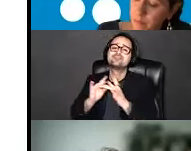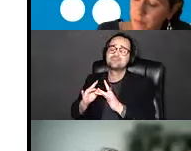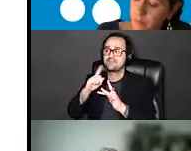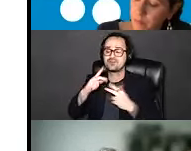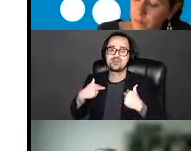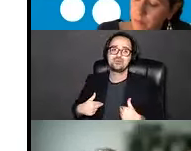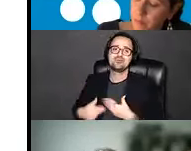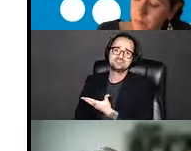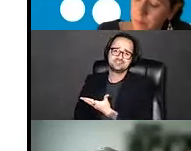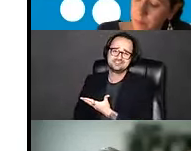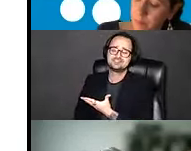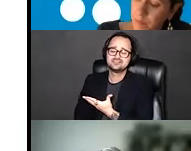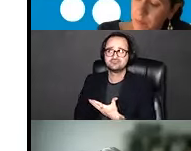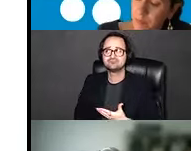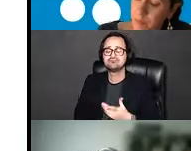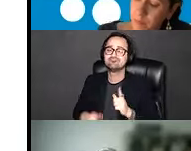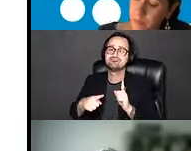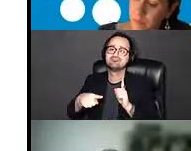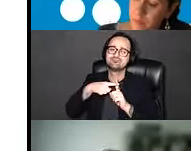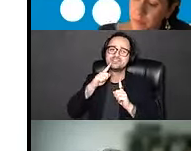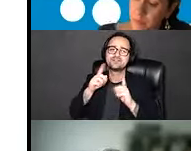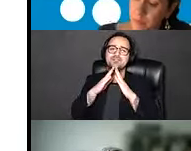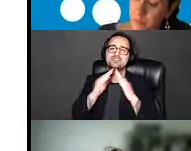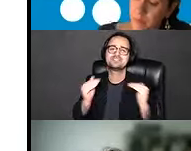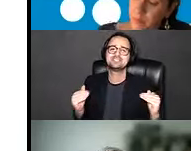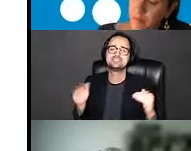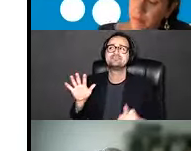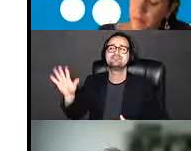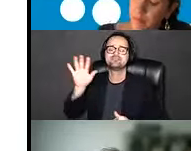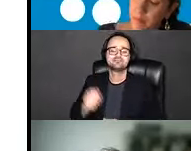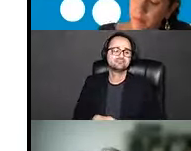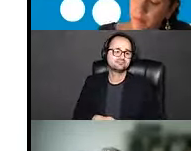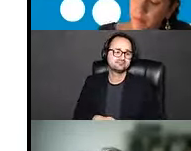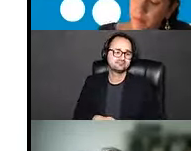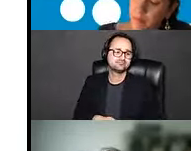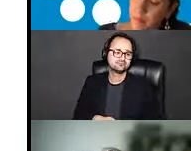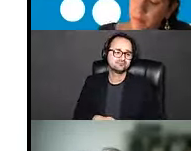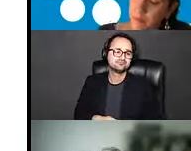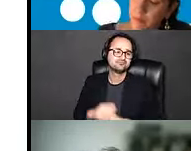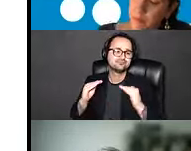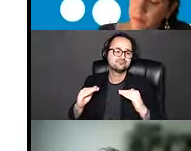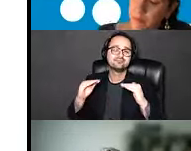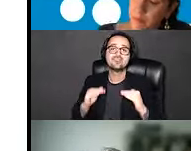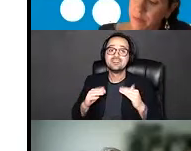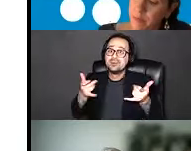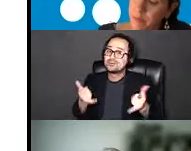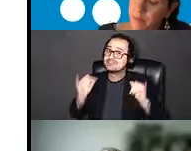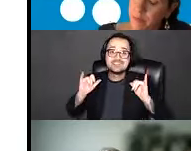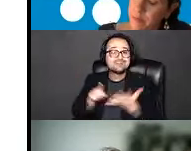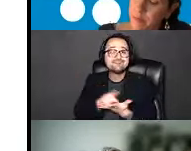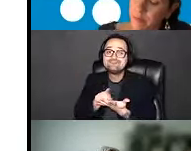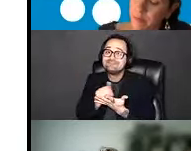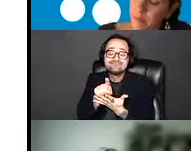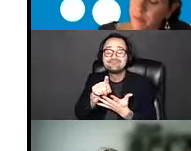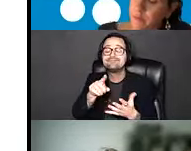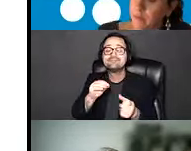cost, but also very costly to systems. Another challenge is the pandemic is not over yet. So there's this rescue plan money, and